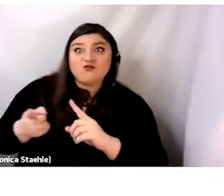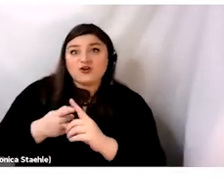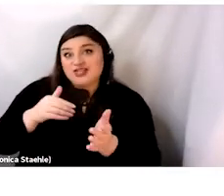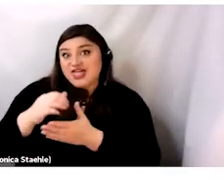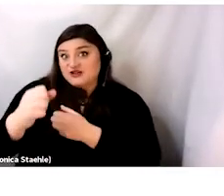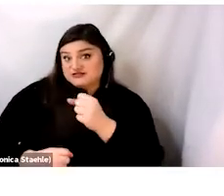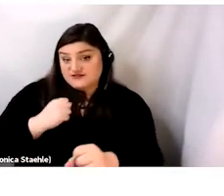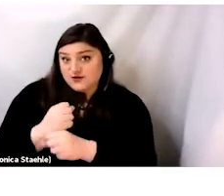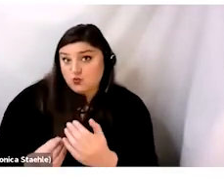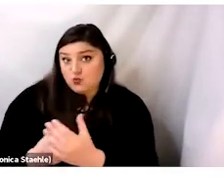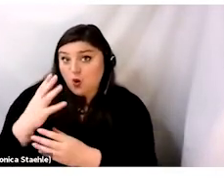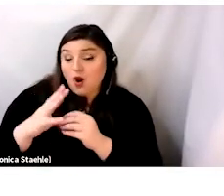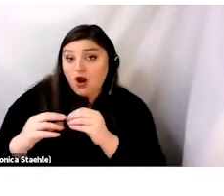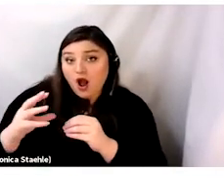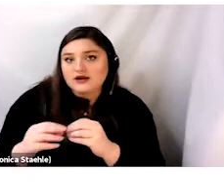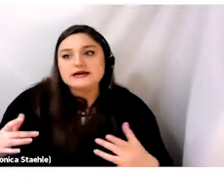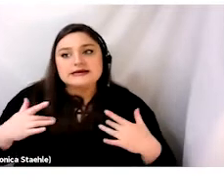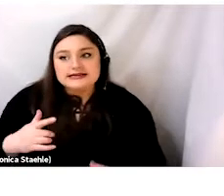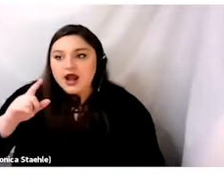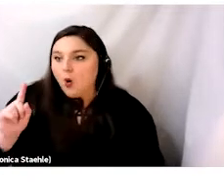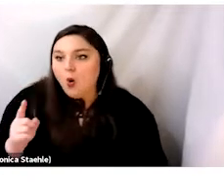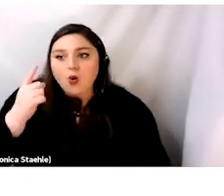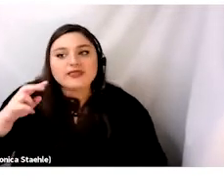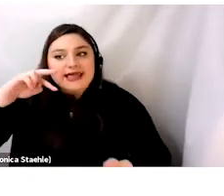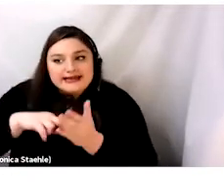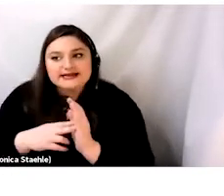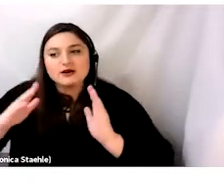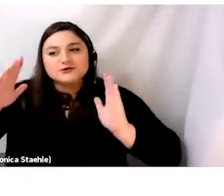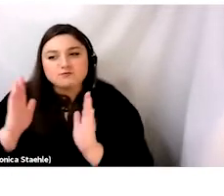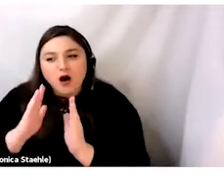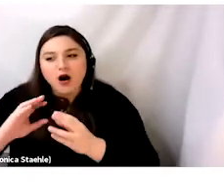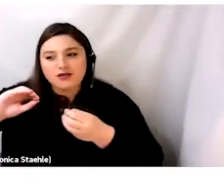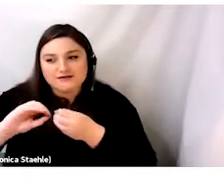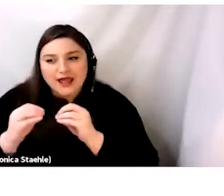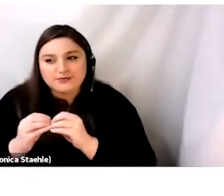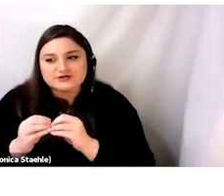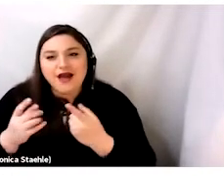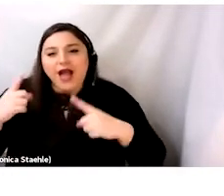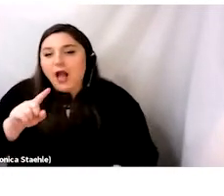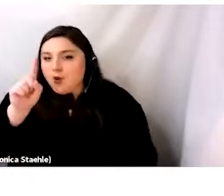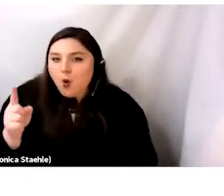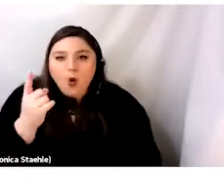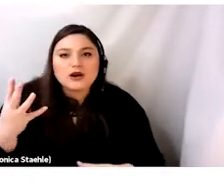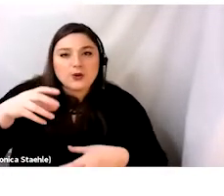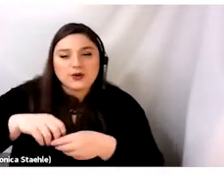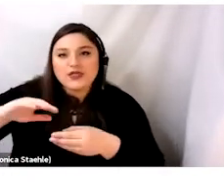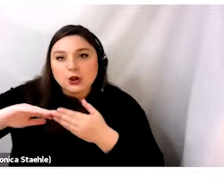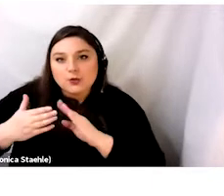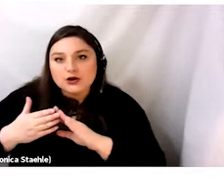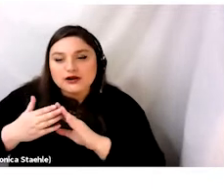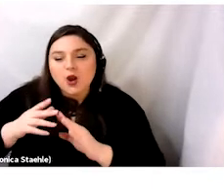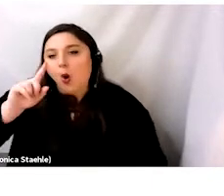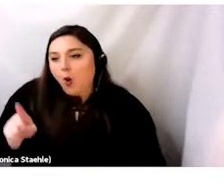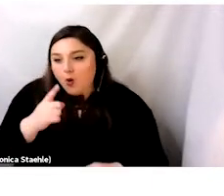cultivated around the world, it was only being done so in small batches and in communities or in the house. Even if it was used for trade